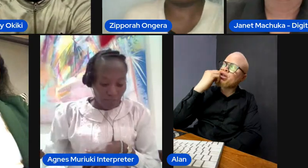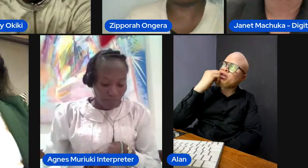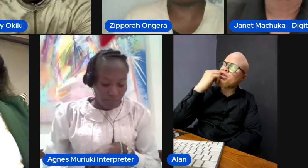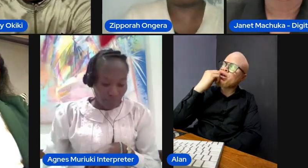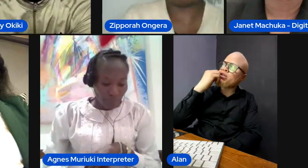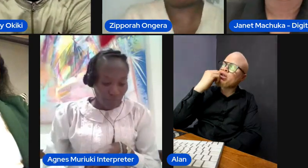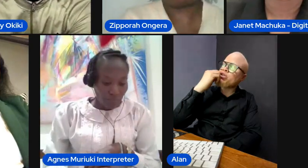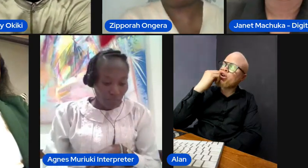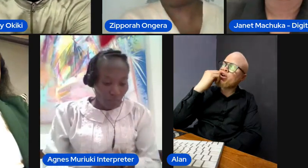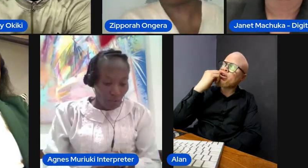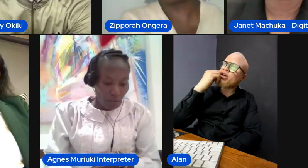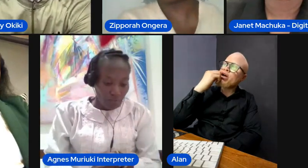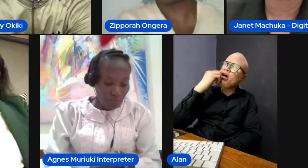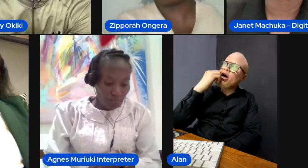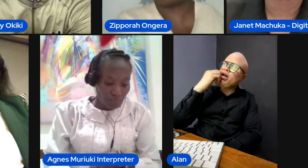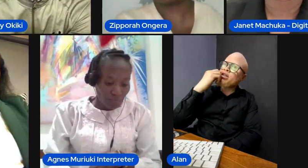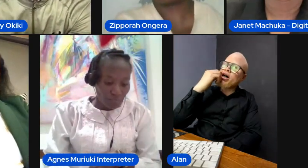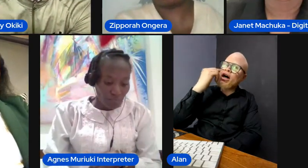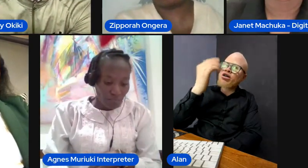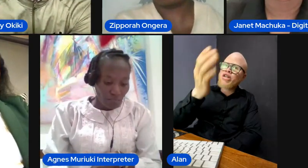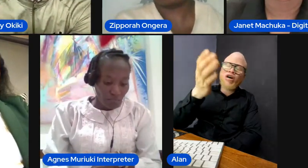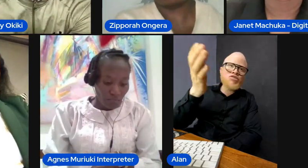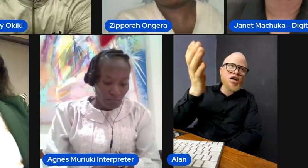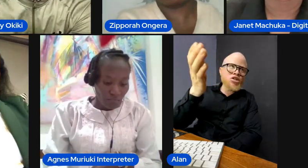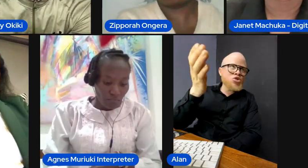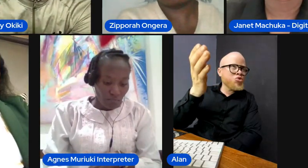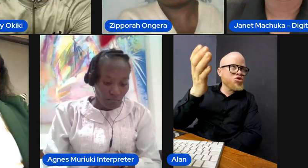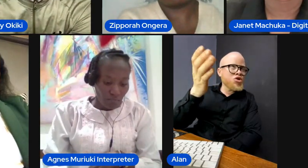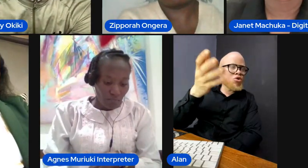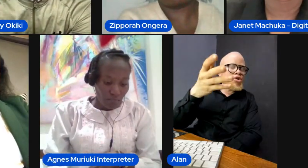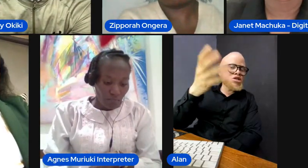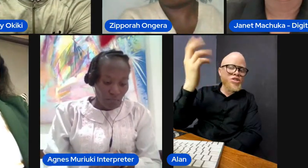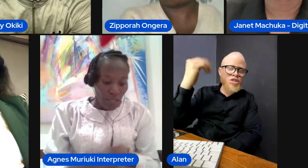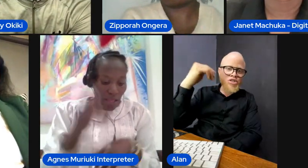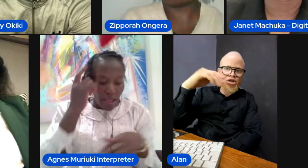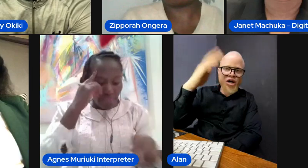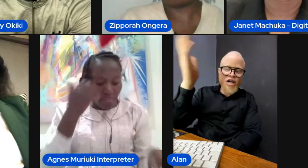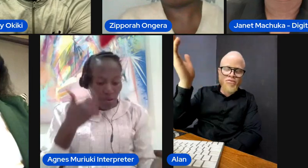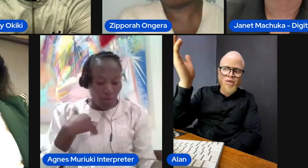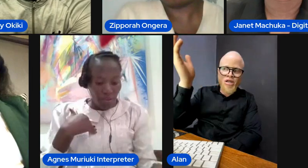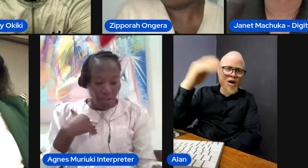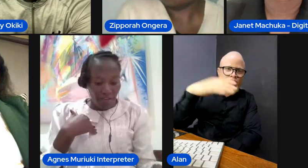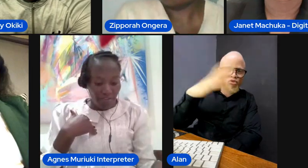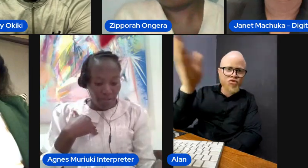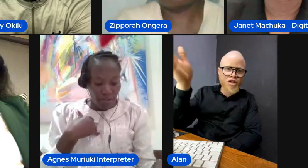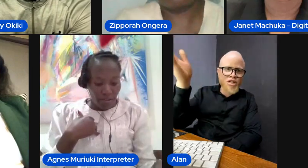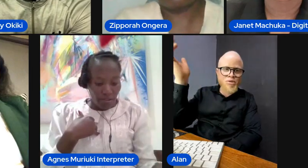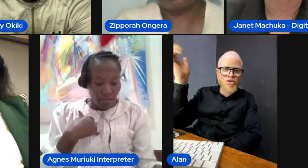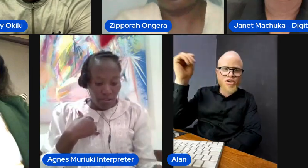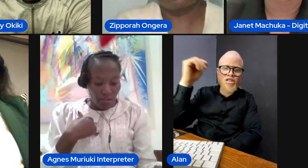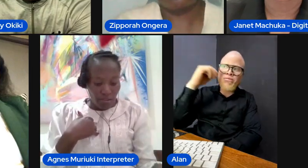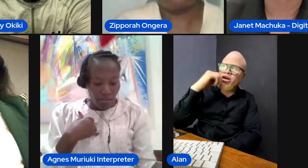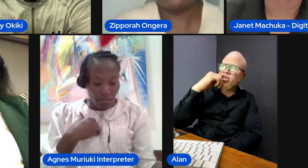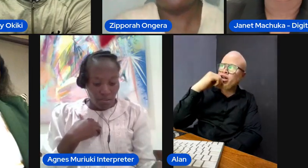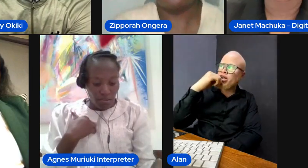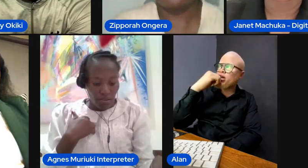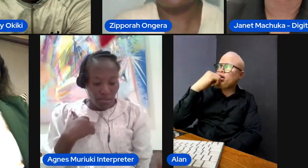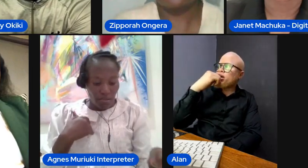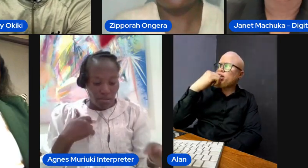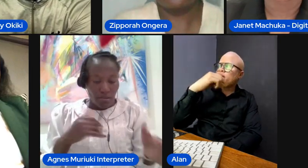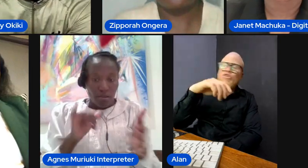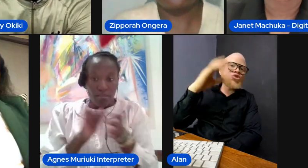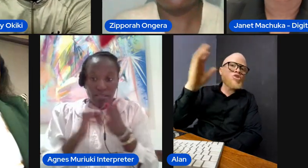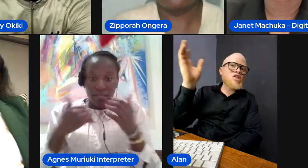content creator is sharing. And I think I've done this with the content that I have been a part of, that has been created by